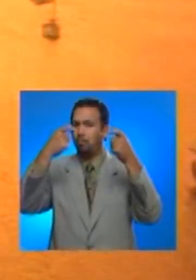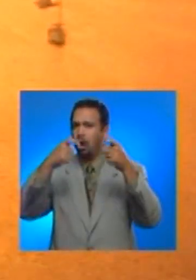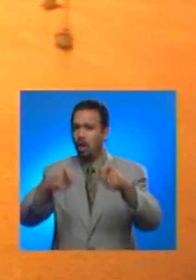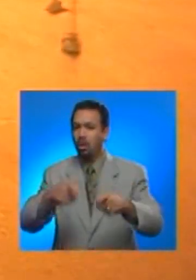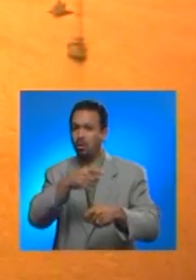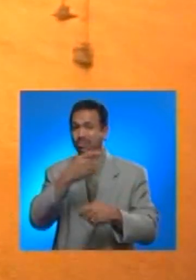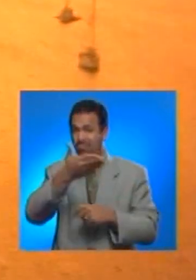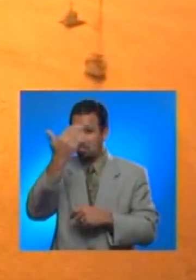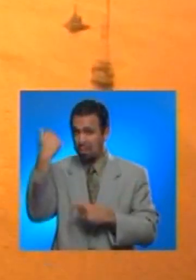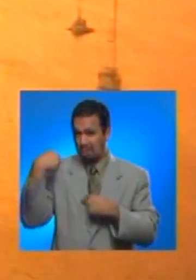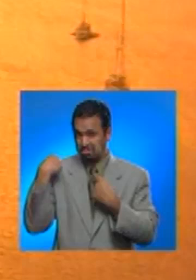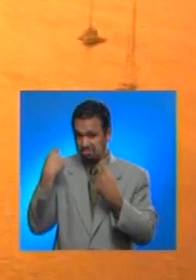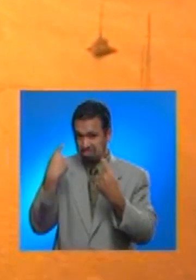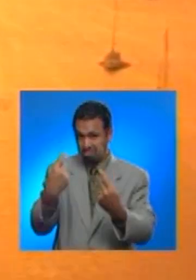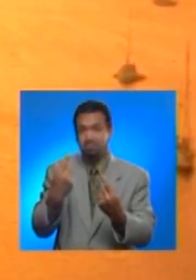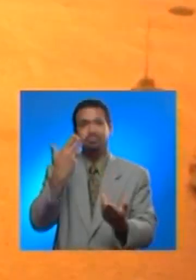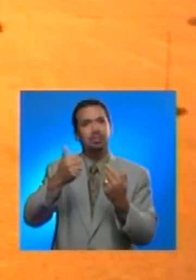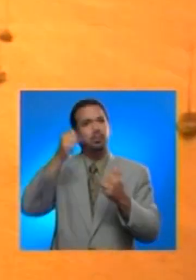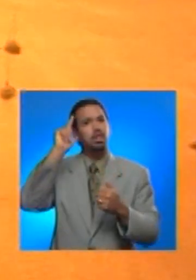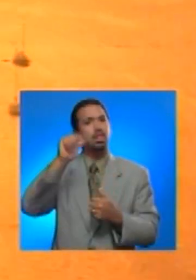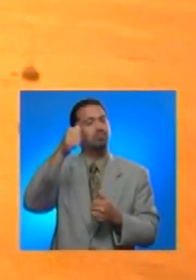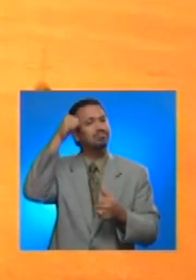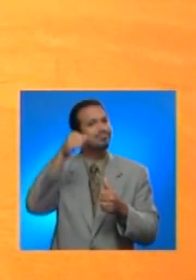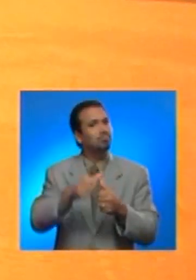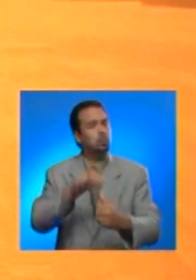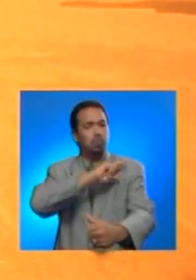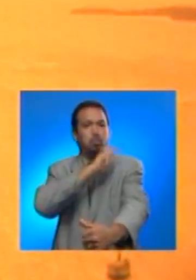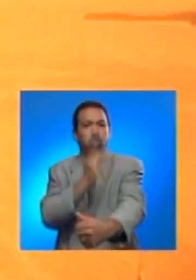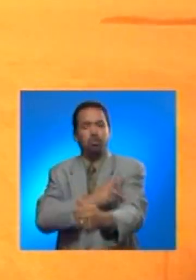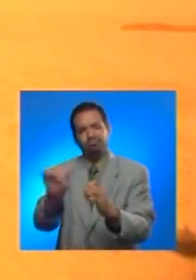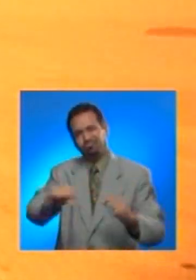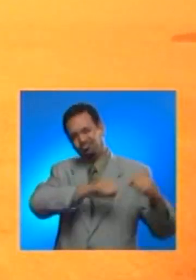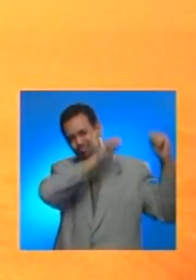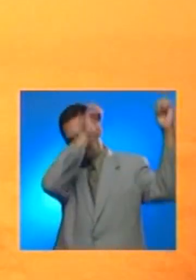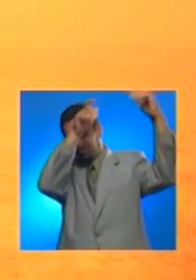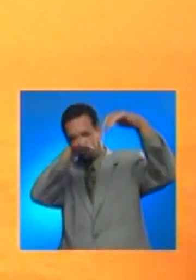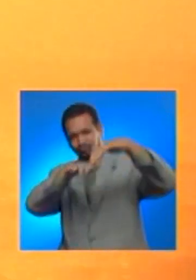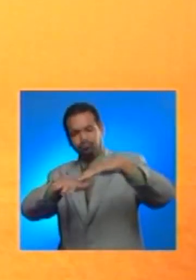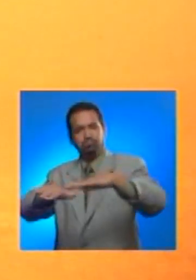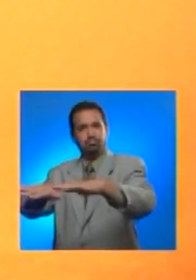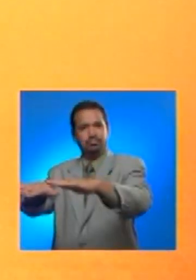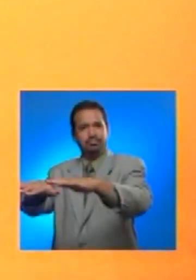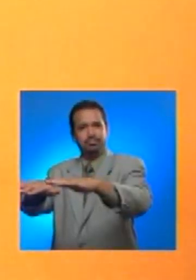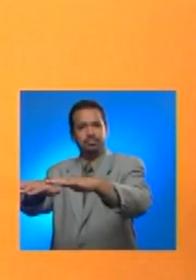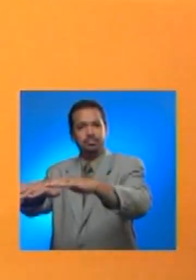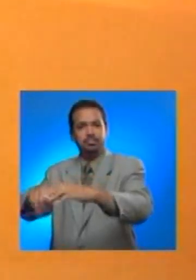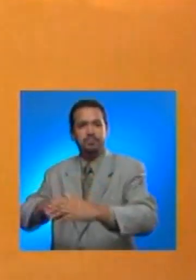devastating power of a tsunami can remind us of this forgotten danger.